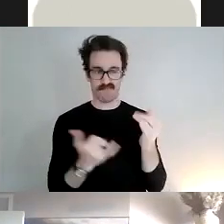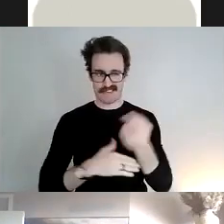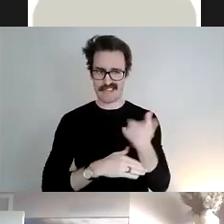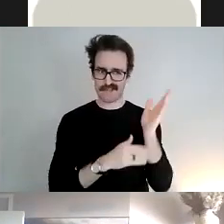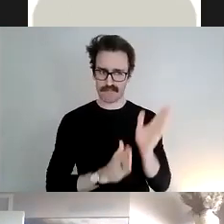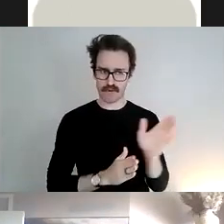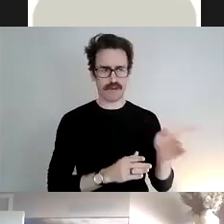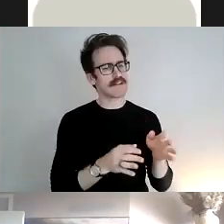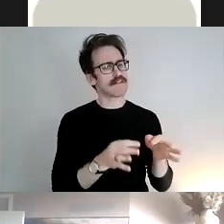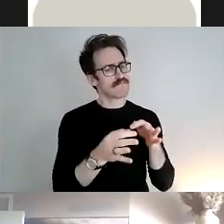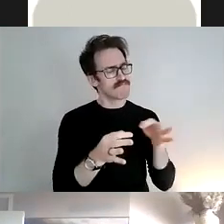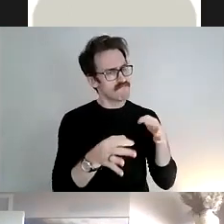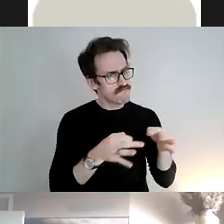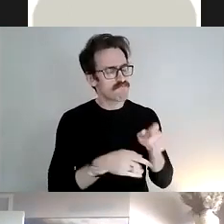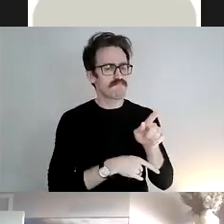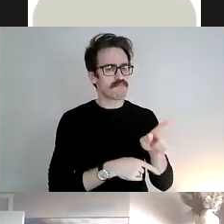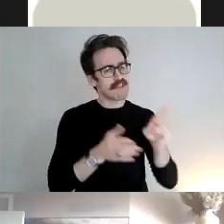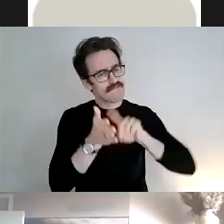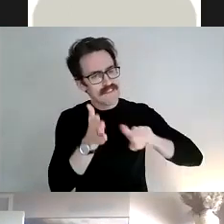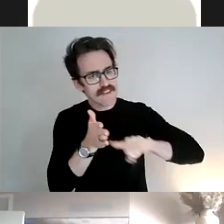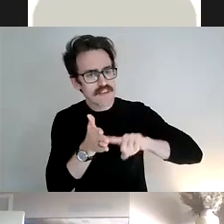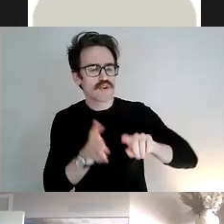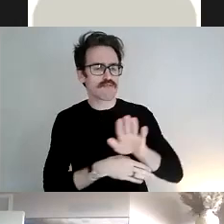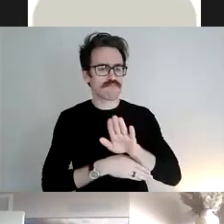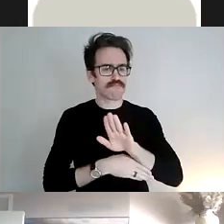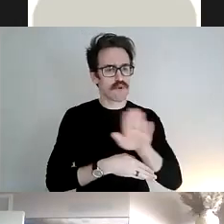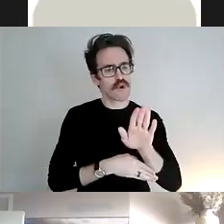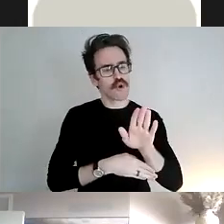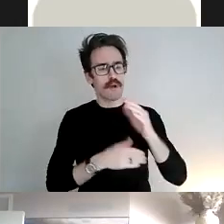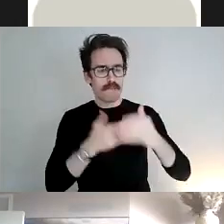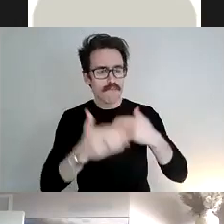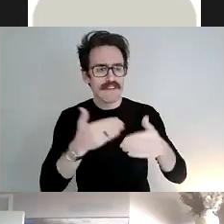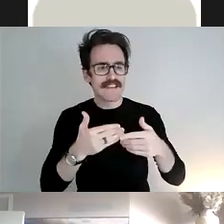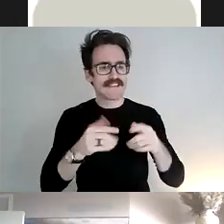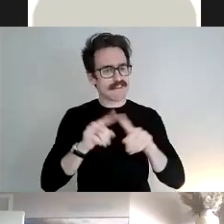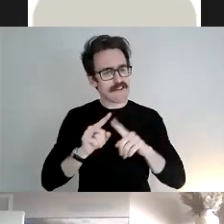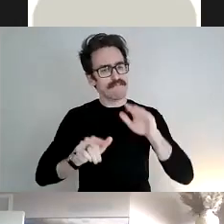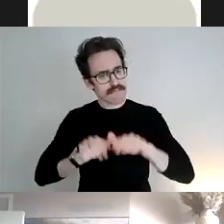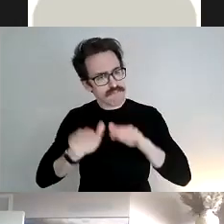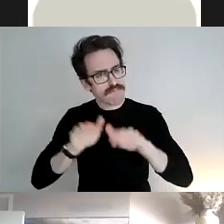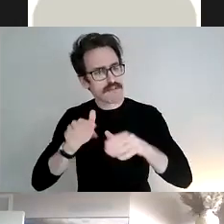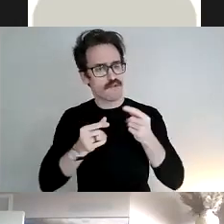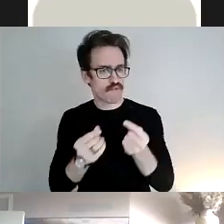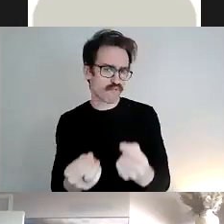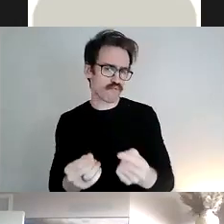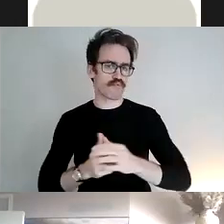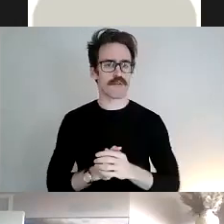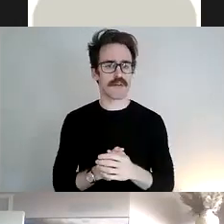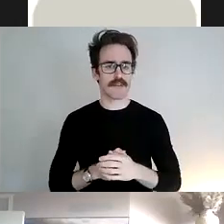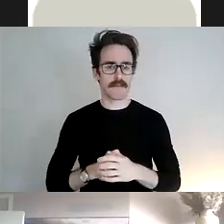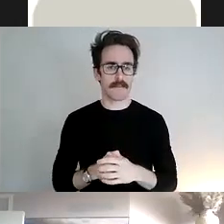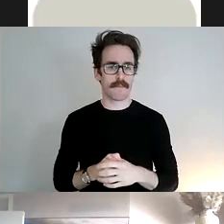the criteria for an investigation, areas that they investigate, the steps that they take in terms of from intake onto the process of